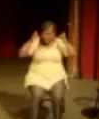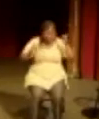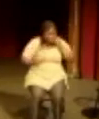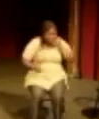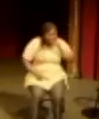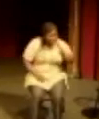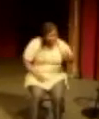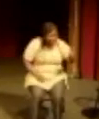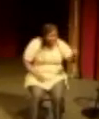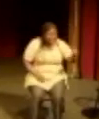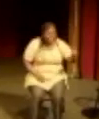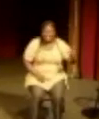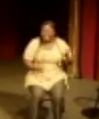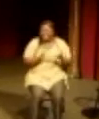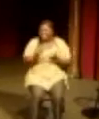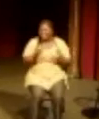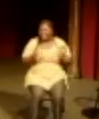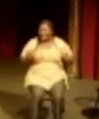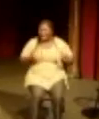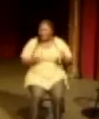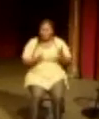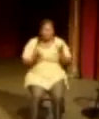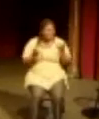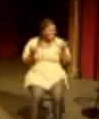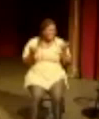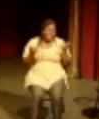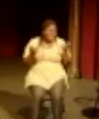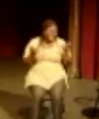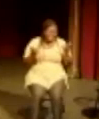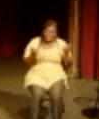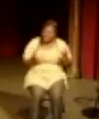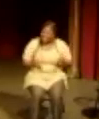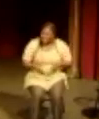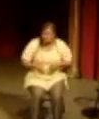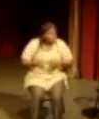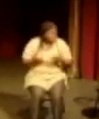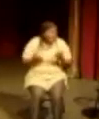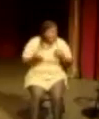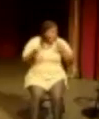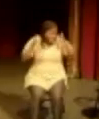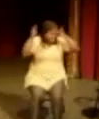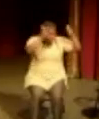So that was an awkward moment. I didn't even explain it. I just went with it.